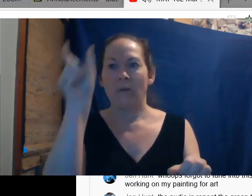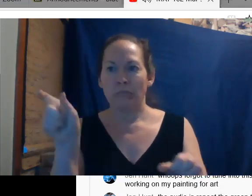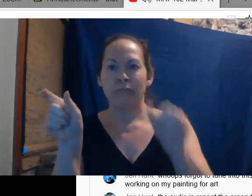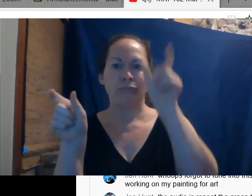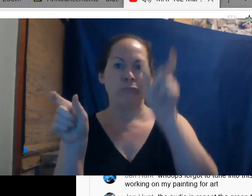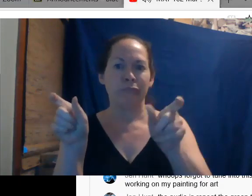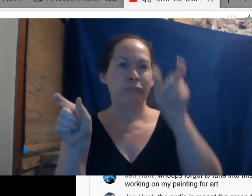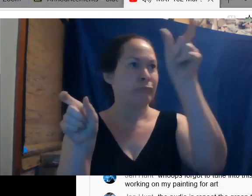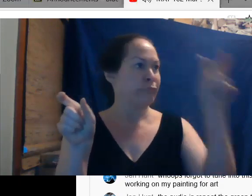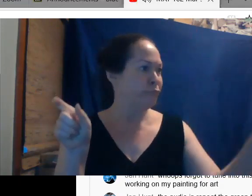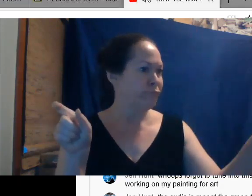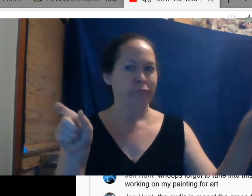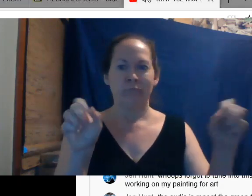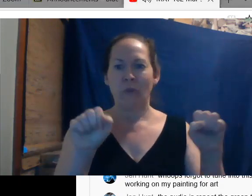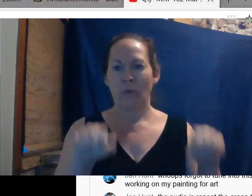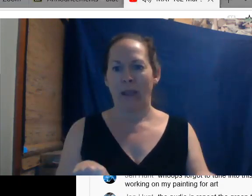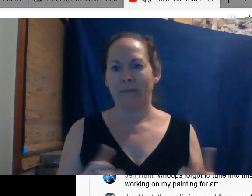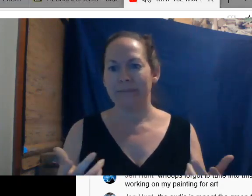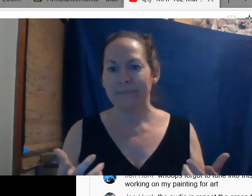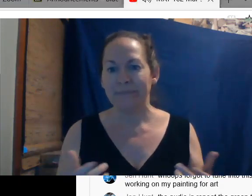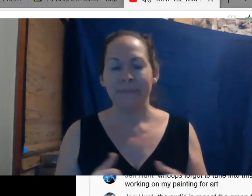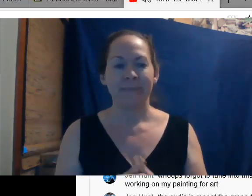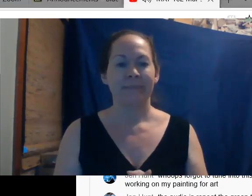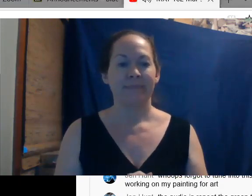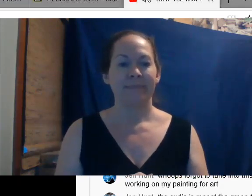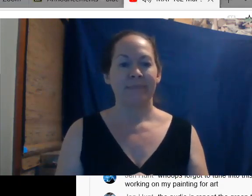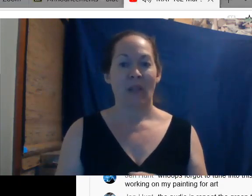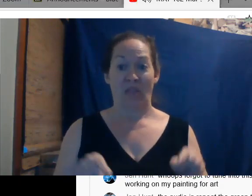fourth minus 2x squared minus 1, do I get back up there? And I do.